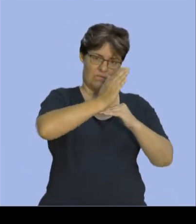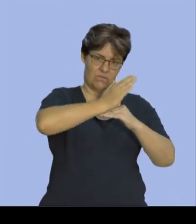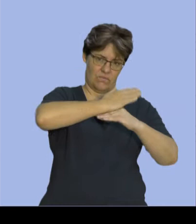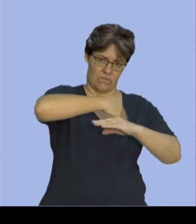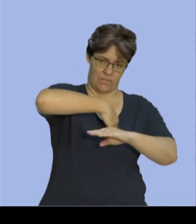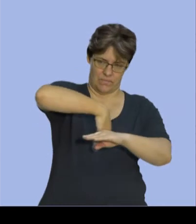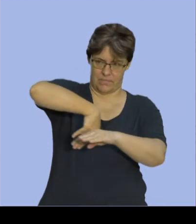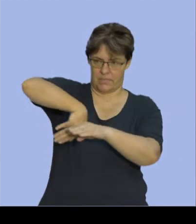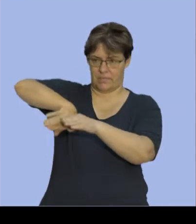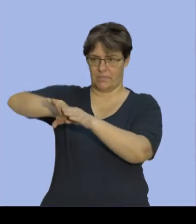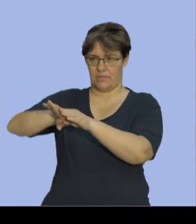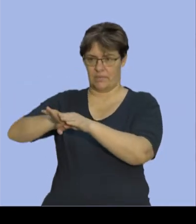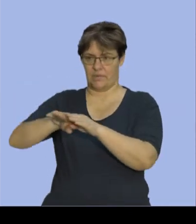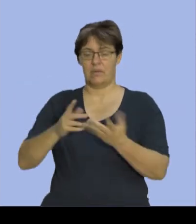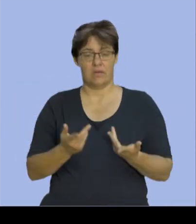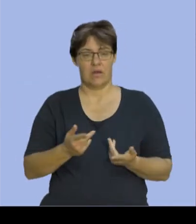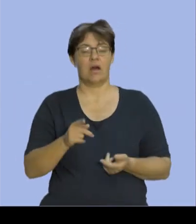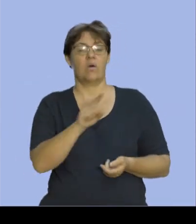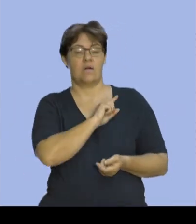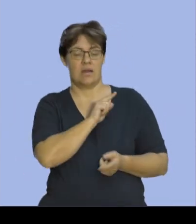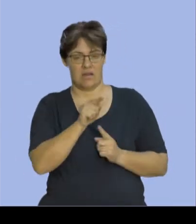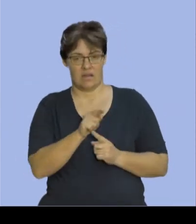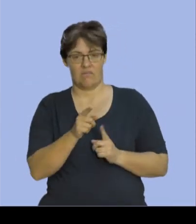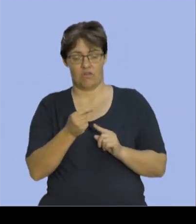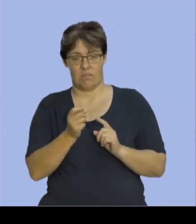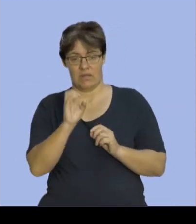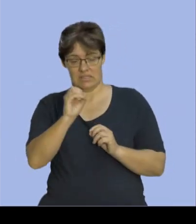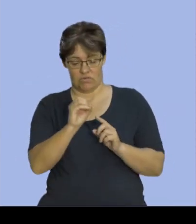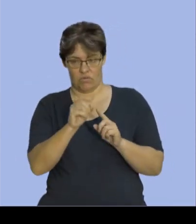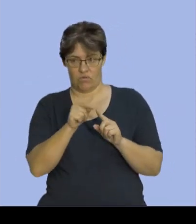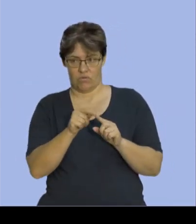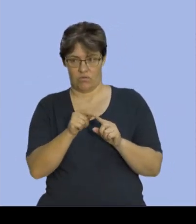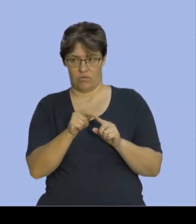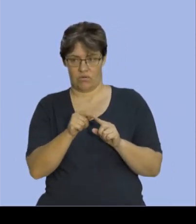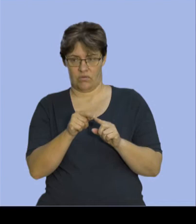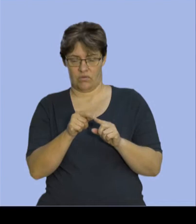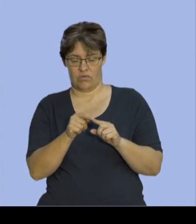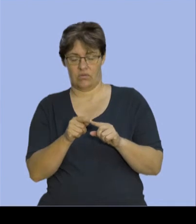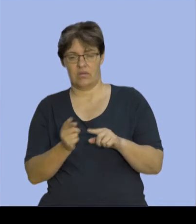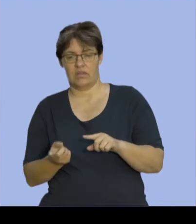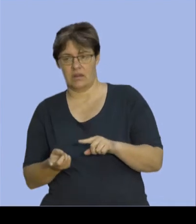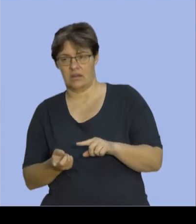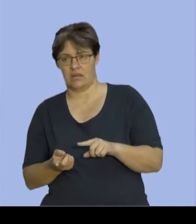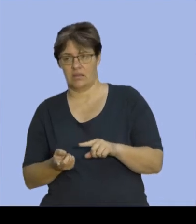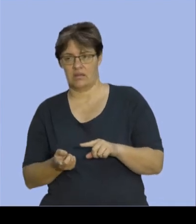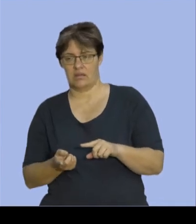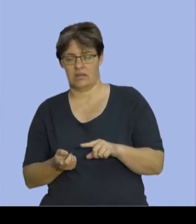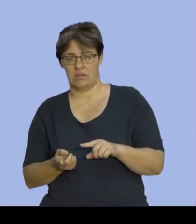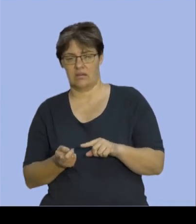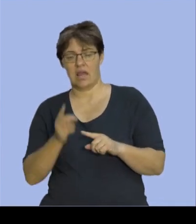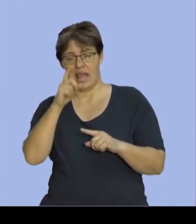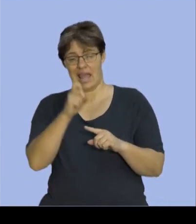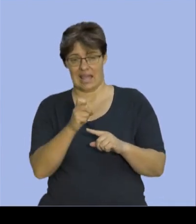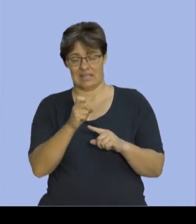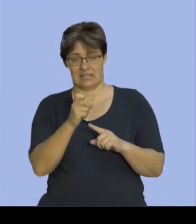to 360, it will therefore be from 0, which is at this point, thereby the